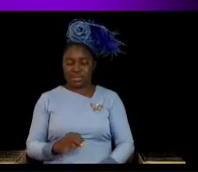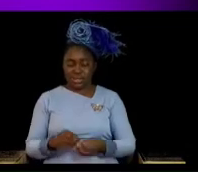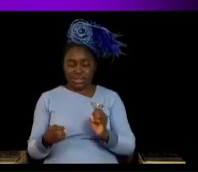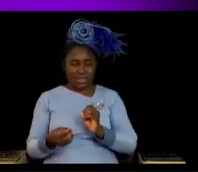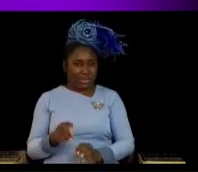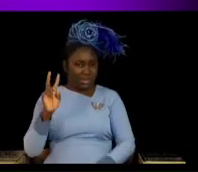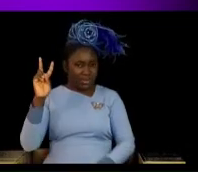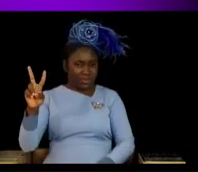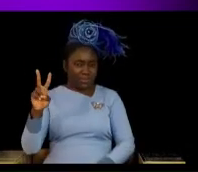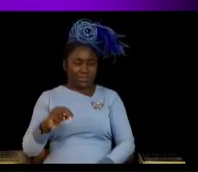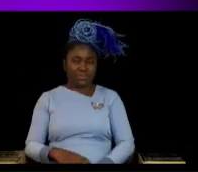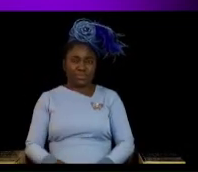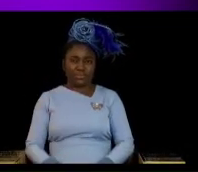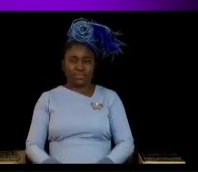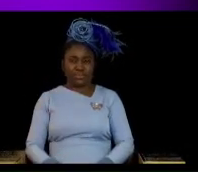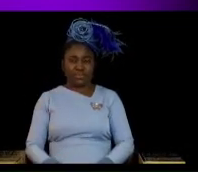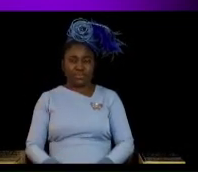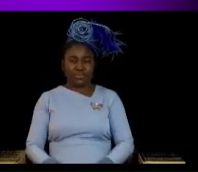Ikeji.